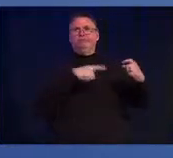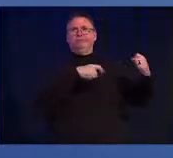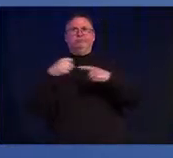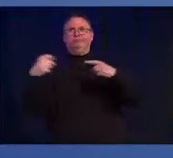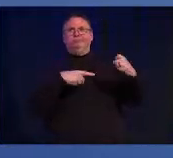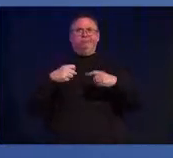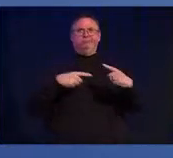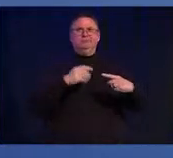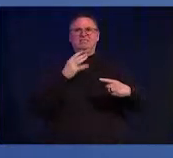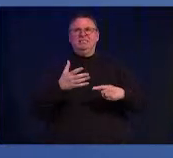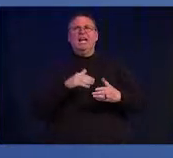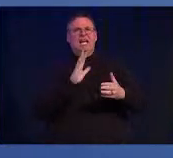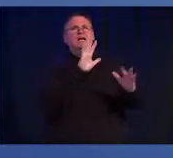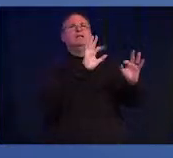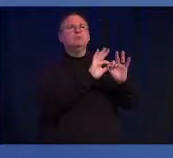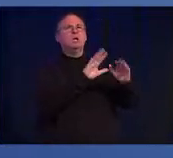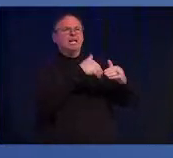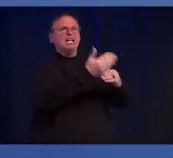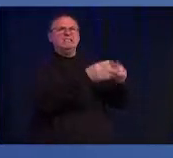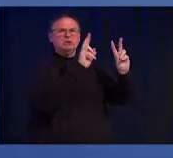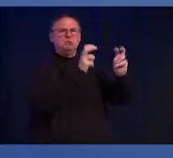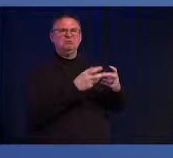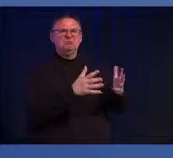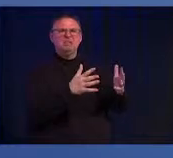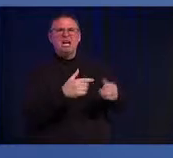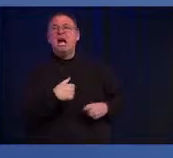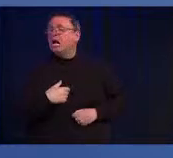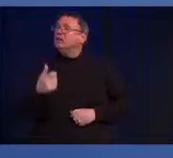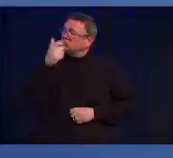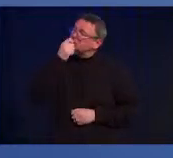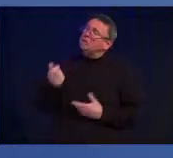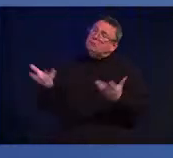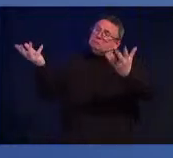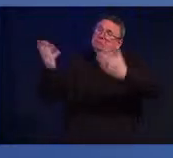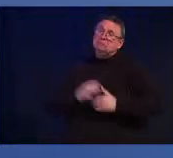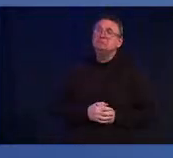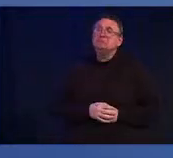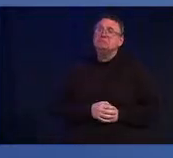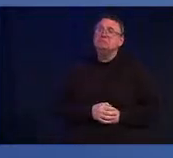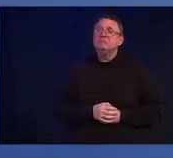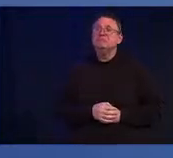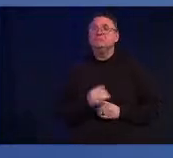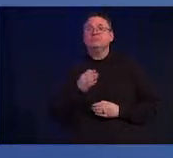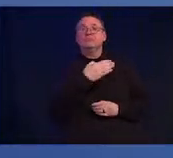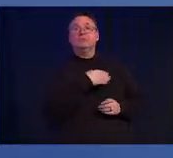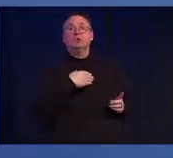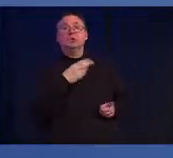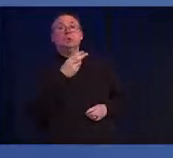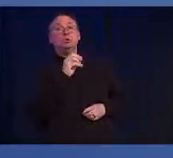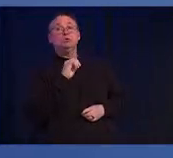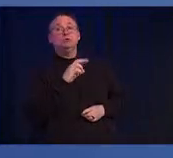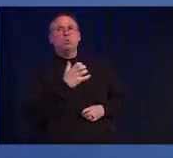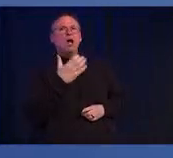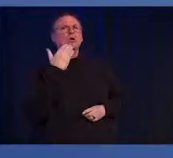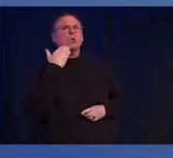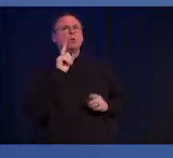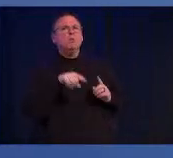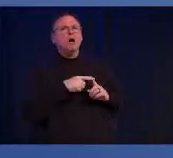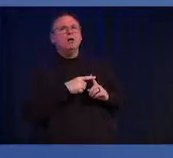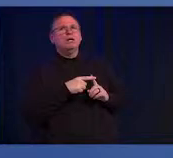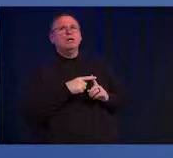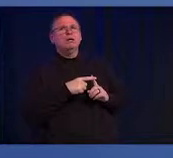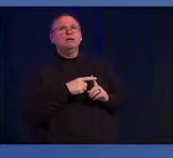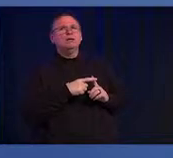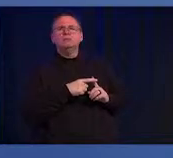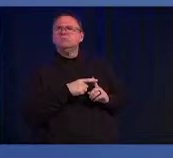issue. Thank you, candidates. That's interesting. Hoosier voters asked about gun rights and gun regulations, wondering how you'll balance support for